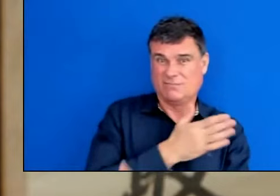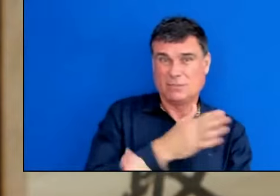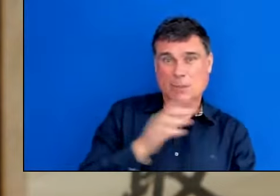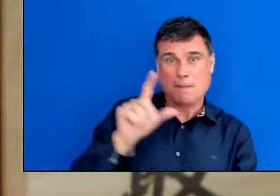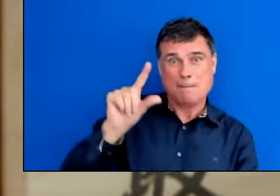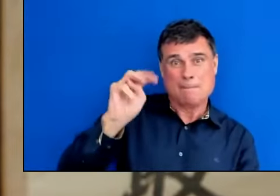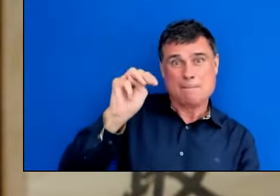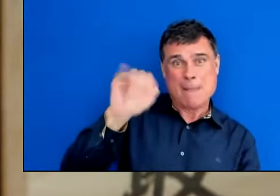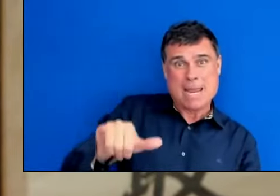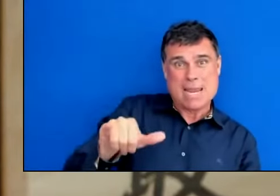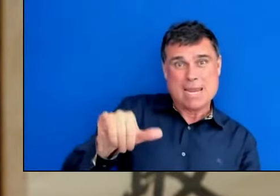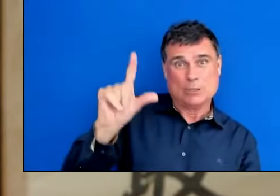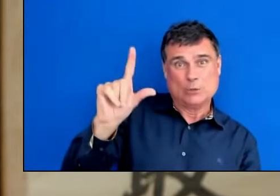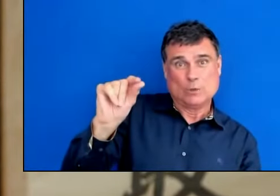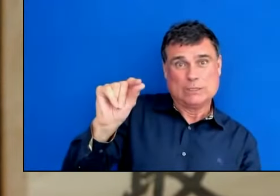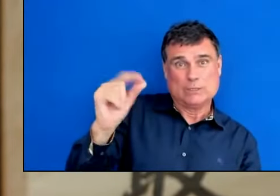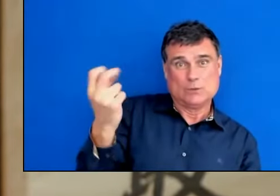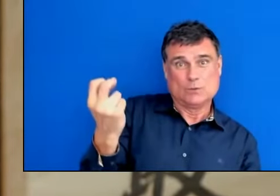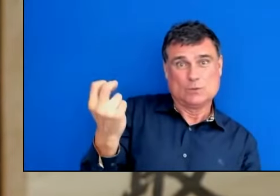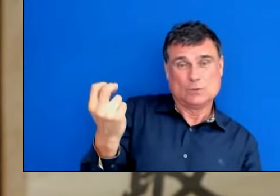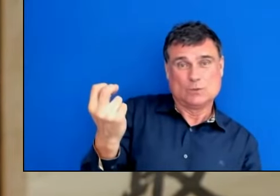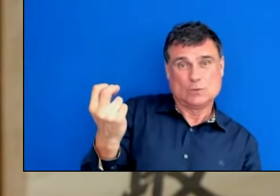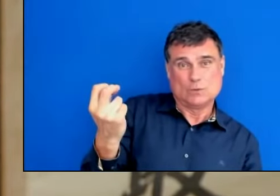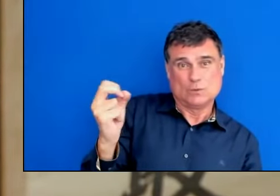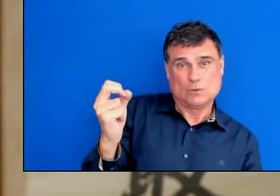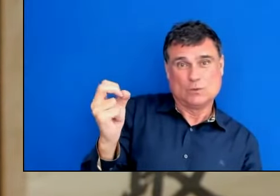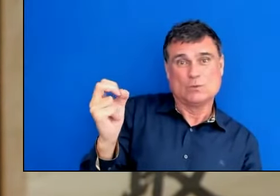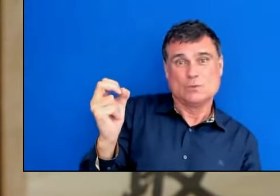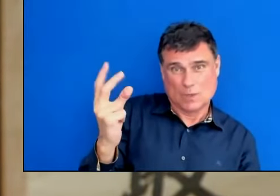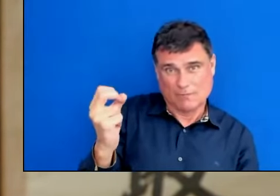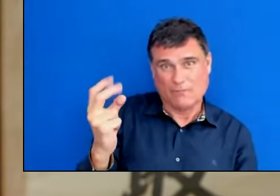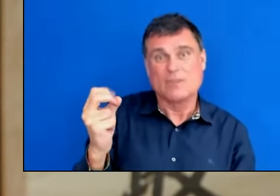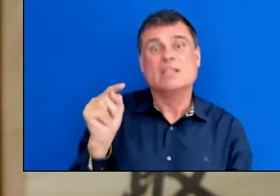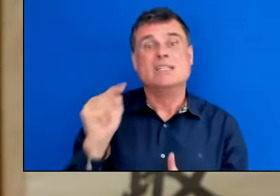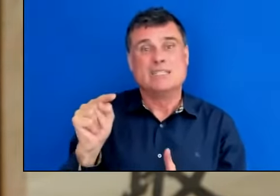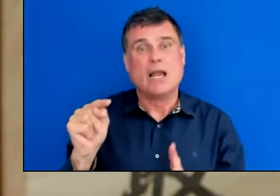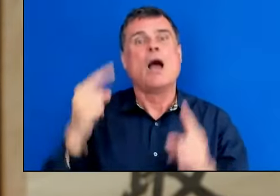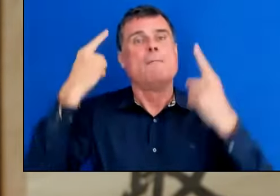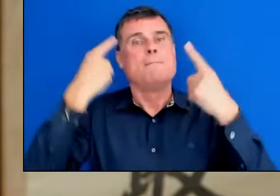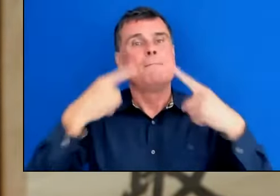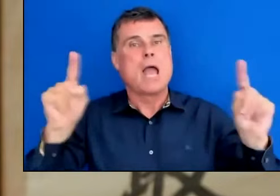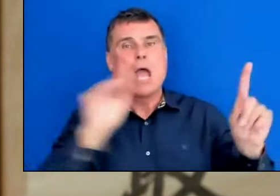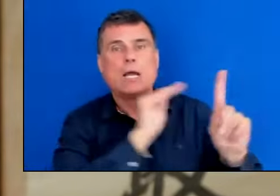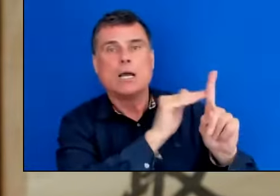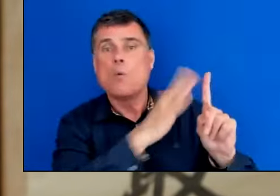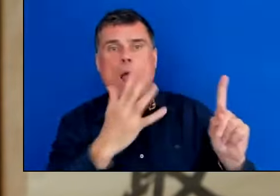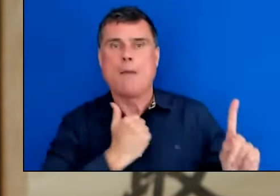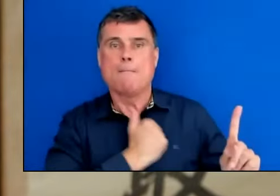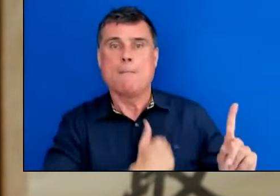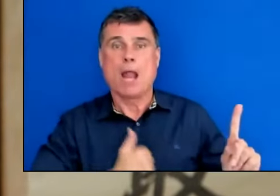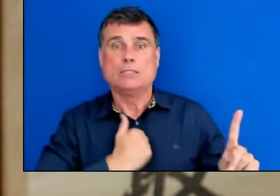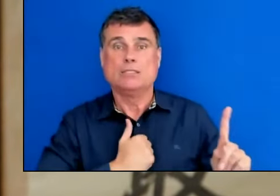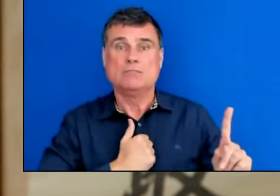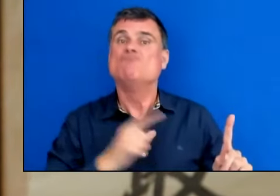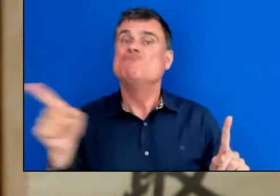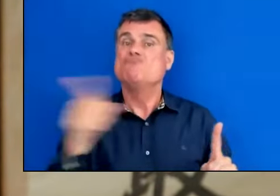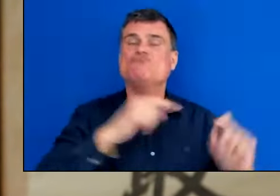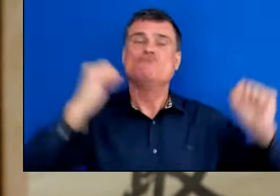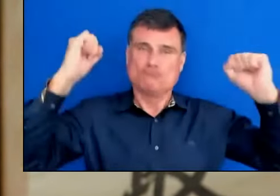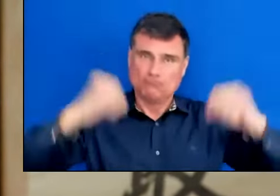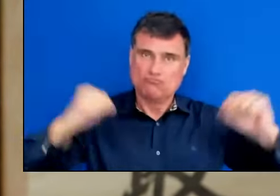fourth session of the 39th Parliament, a motion of apology was passed unanimously by both sides of the